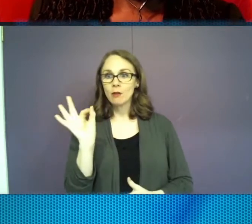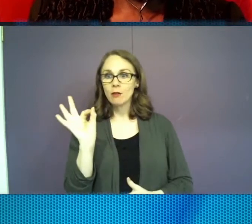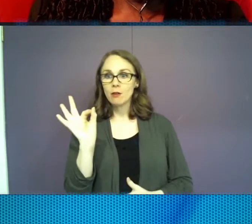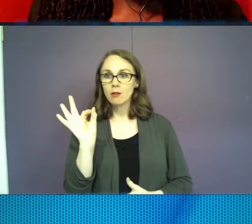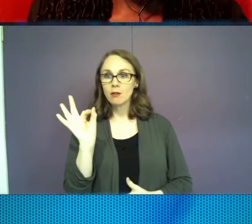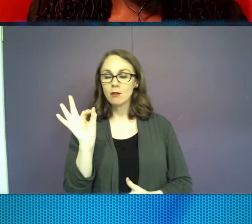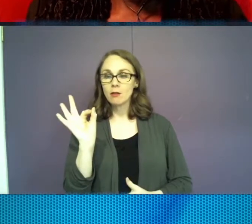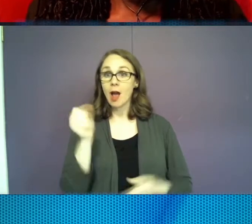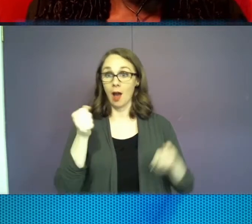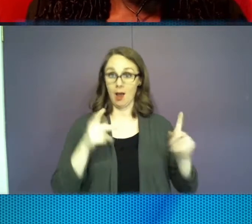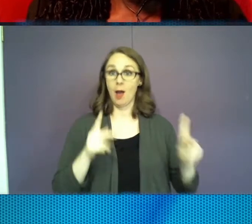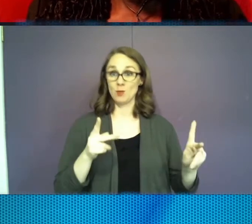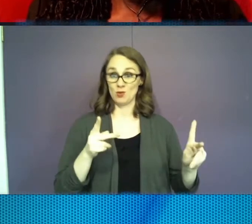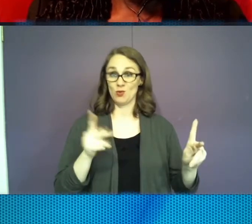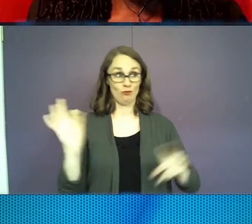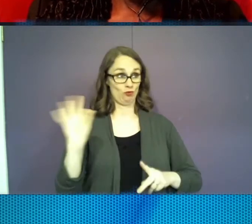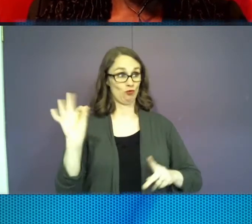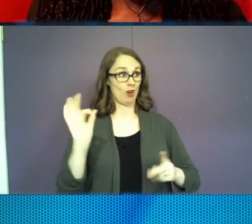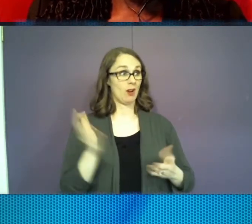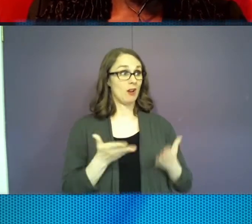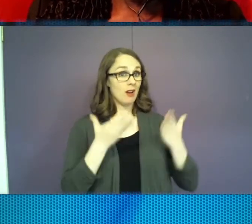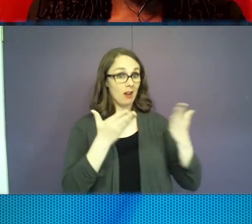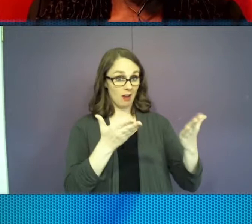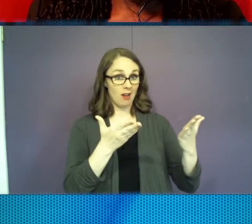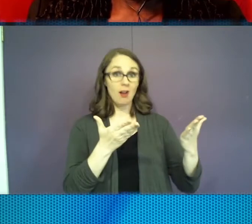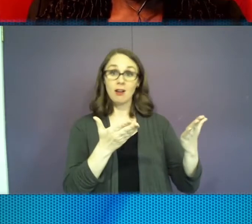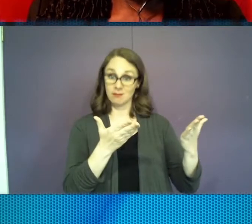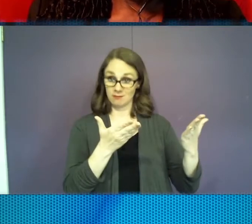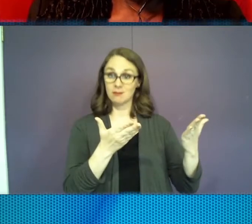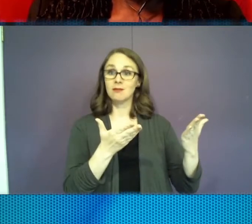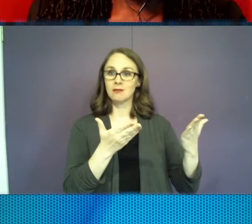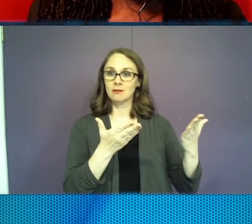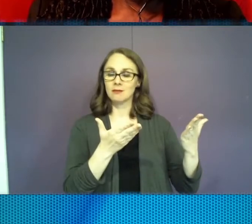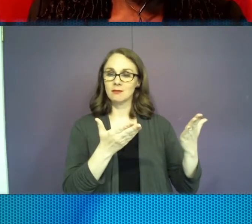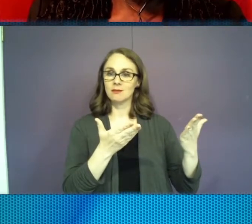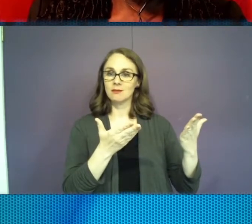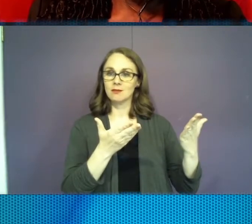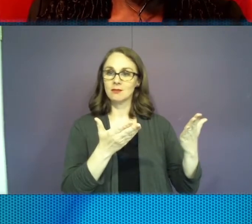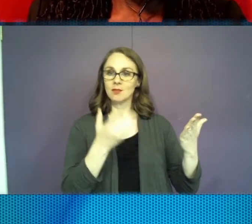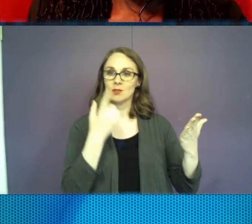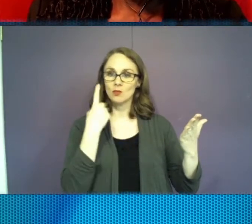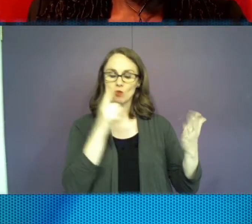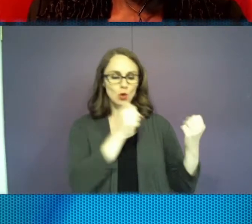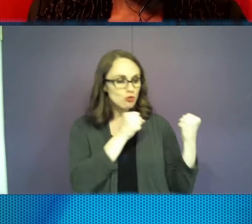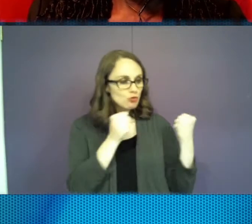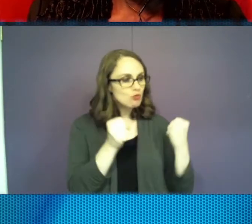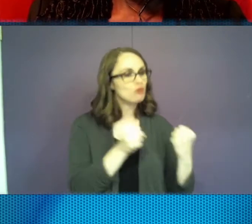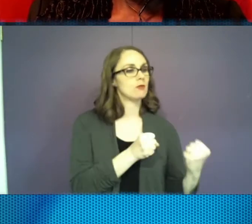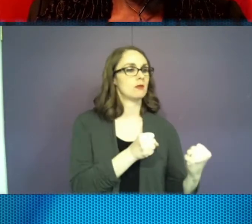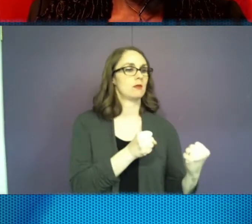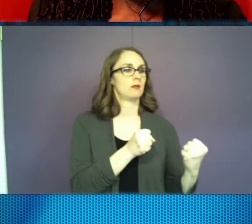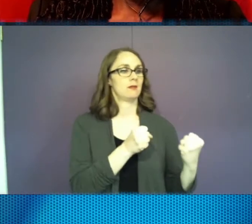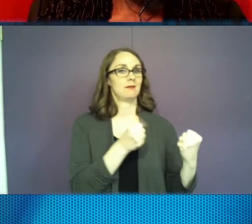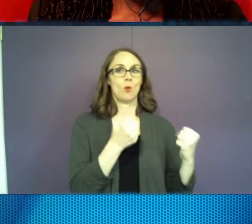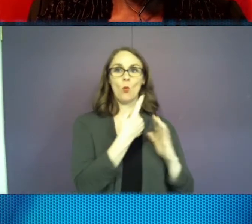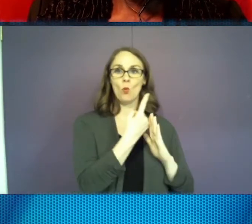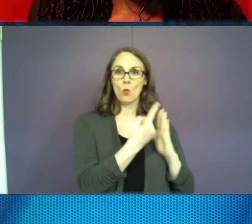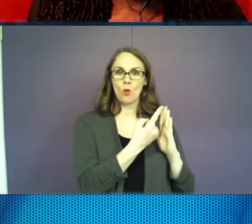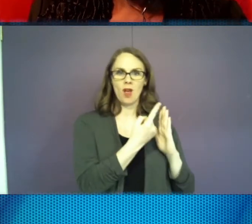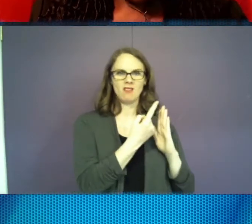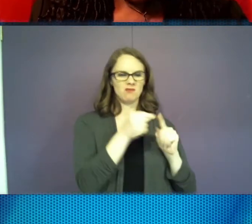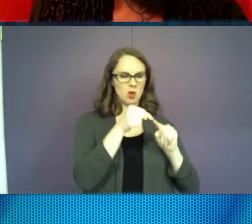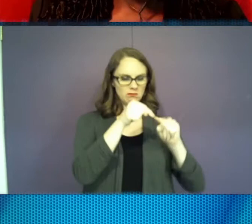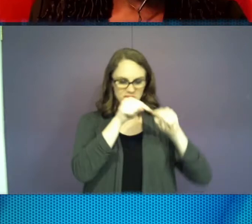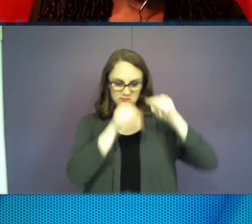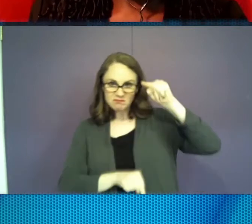the opportunity that the Frederick city for the strategic hub, 1 hour from Washington,